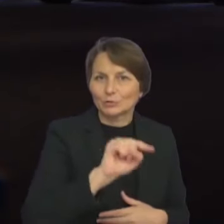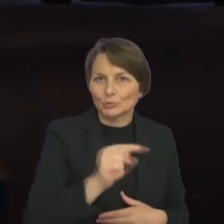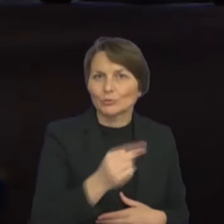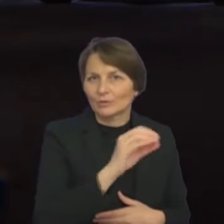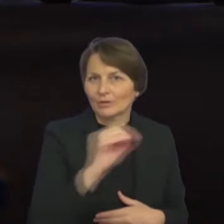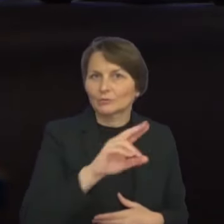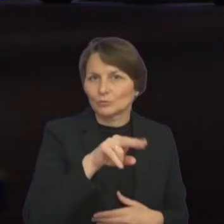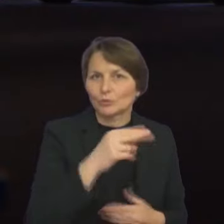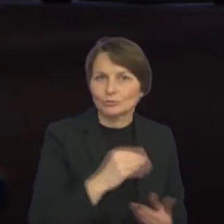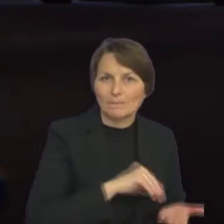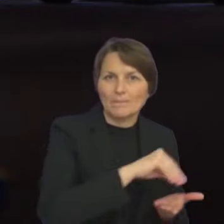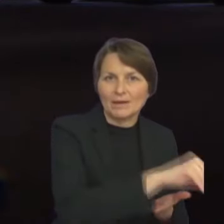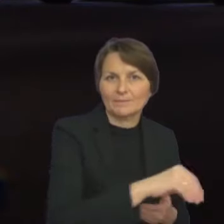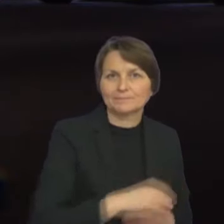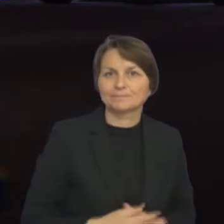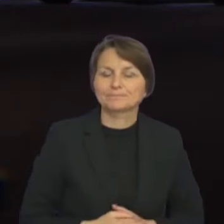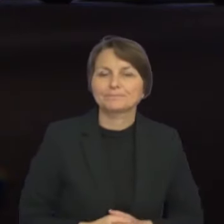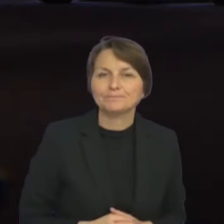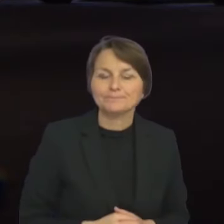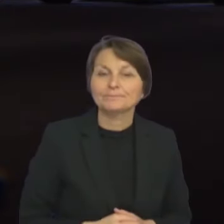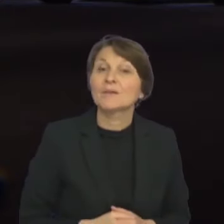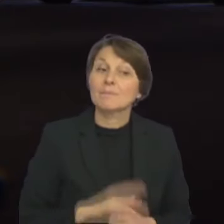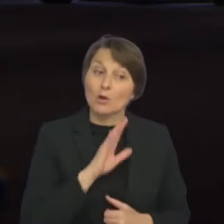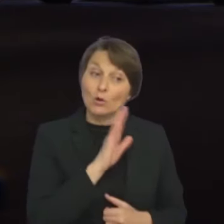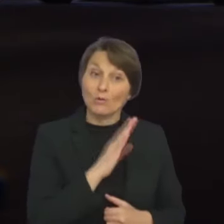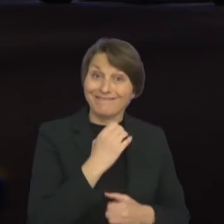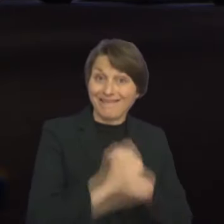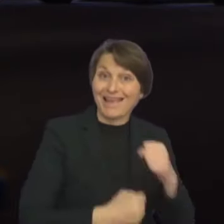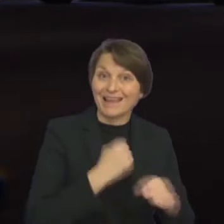€162,000. With regard to her annual variable compensation,